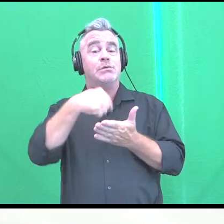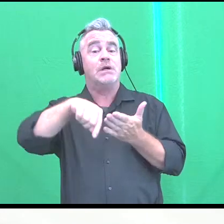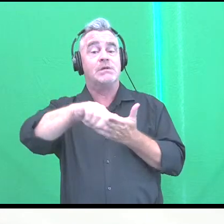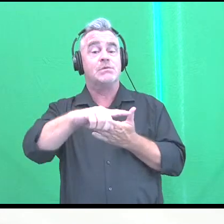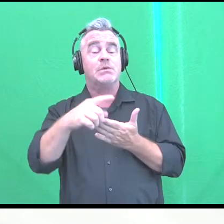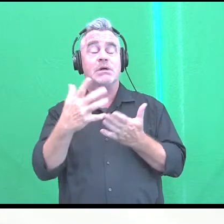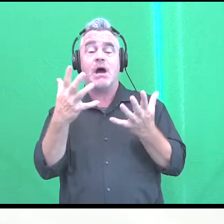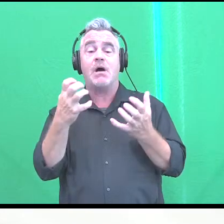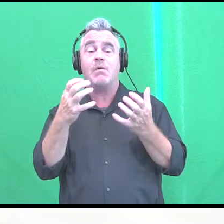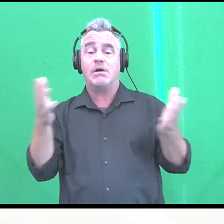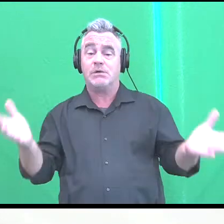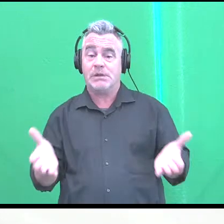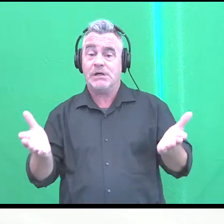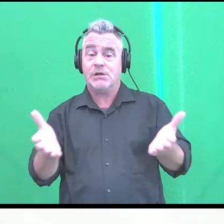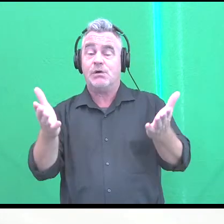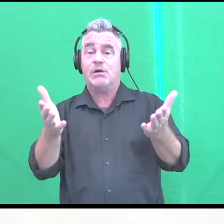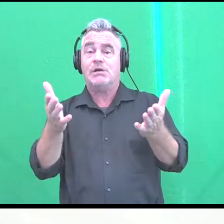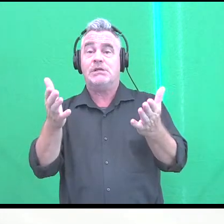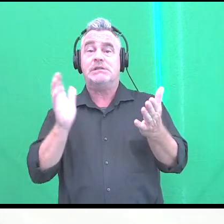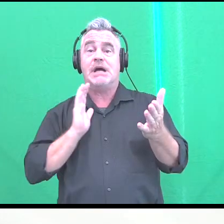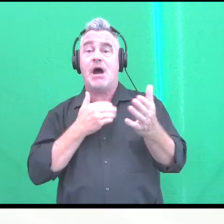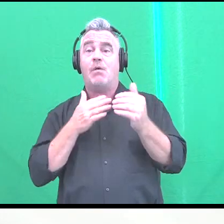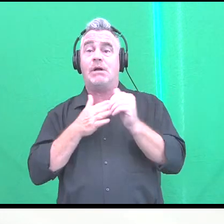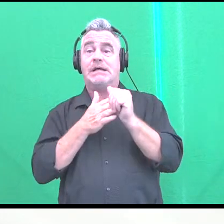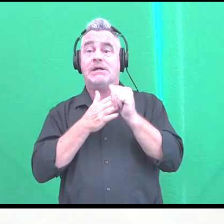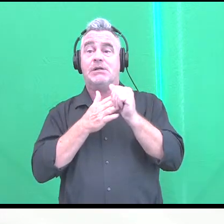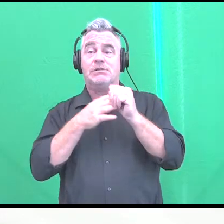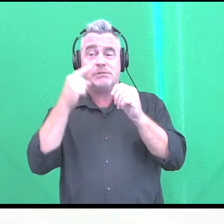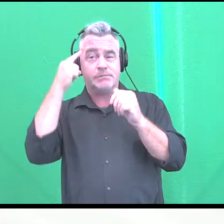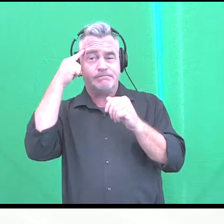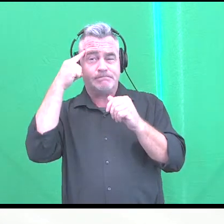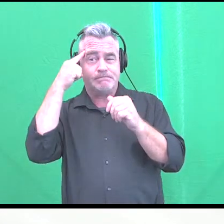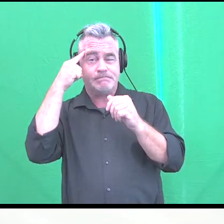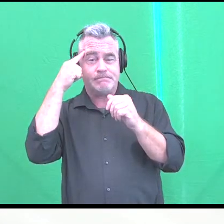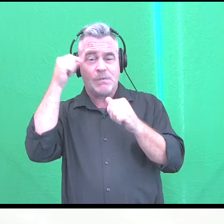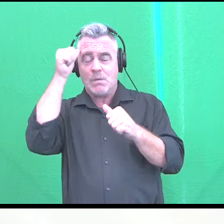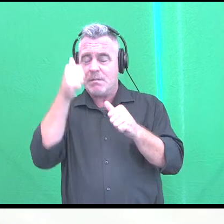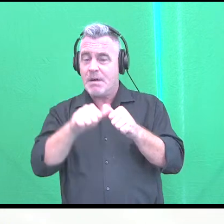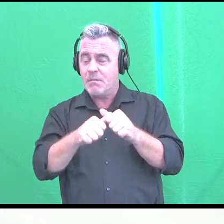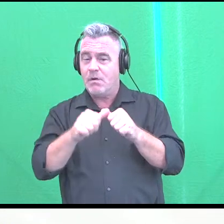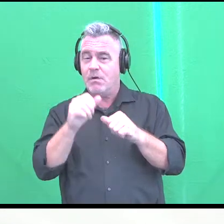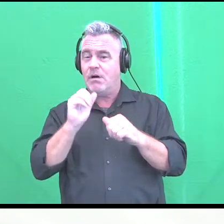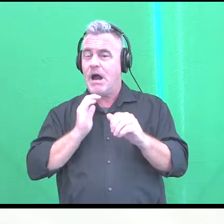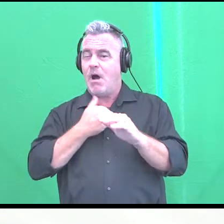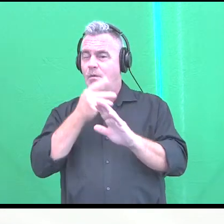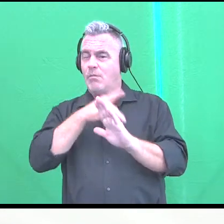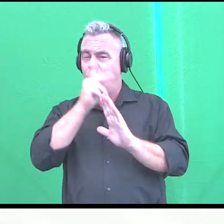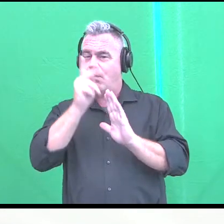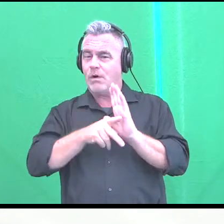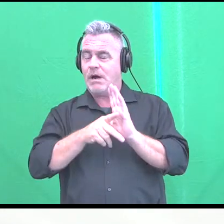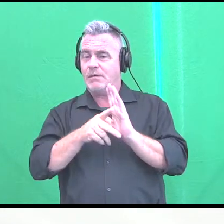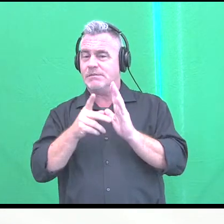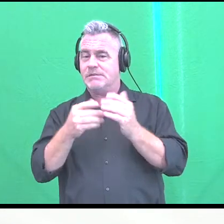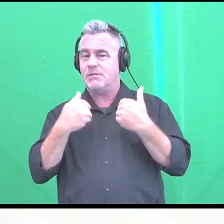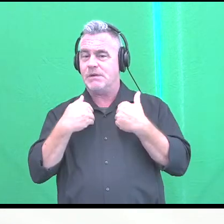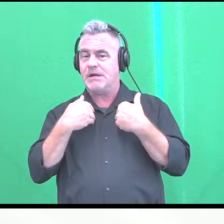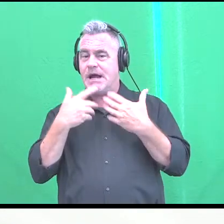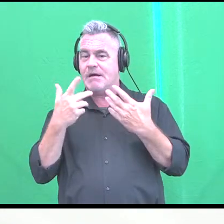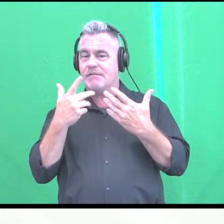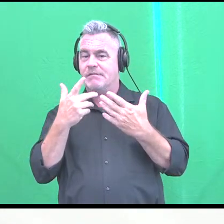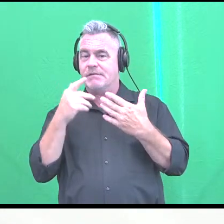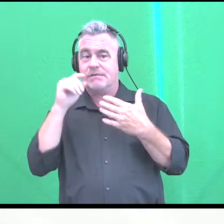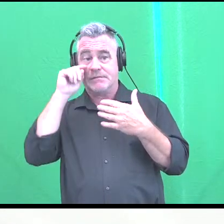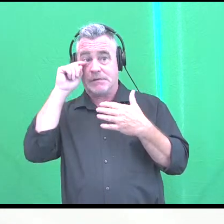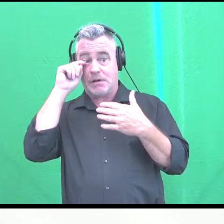I want to encourage our leaders to be mindful of the programs that we offer during our curricular school day that